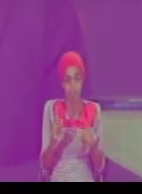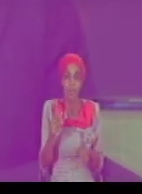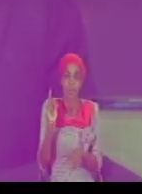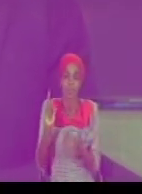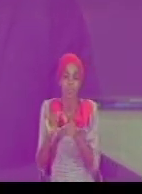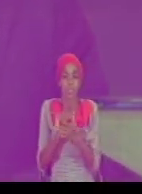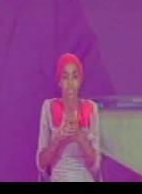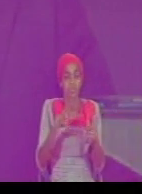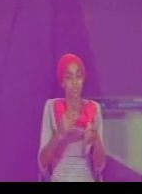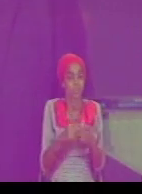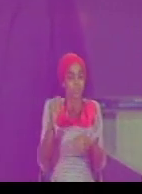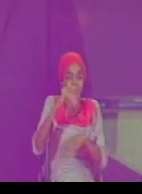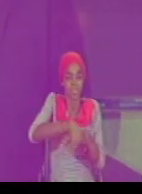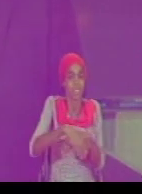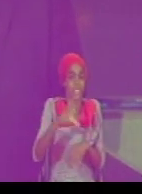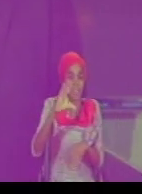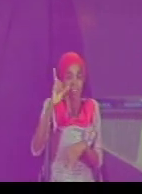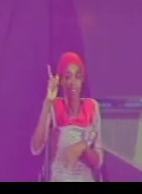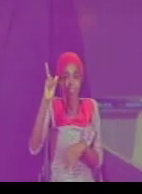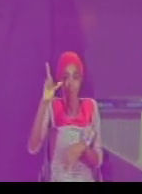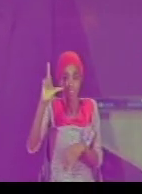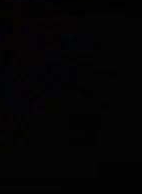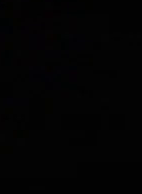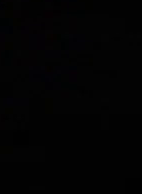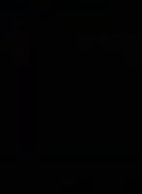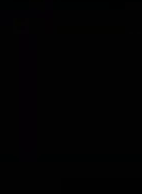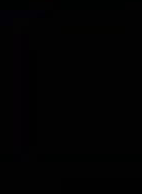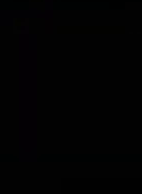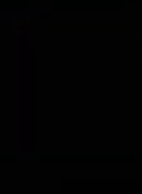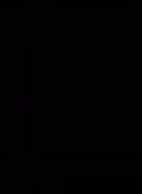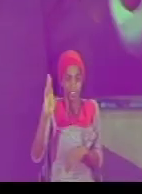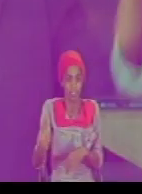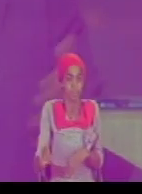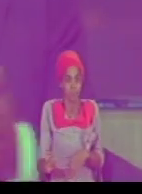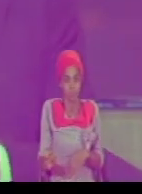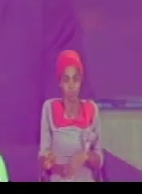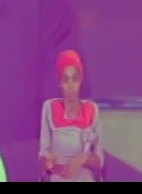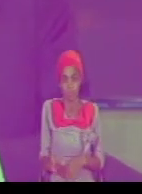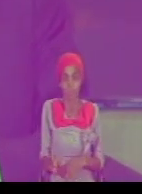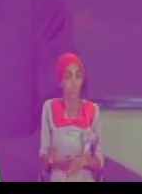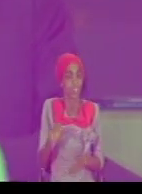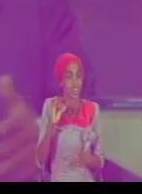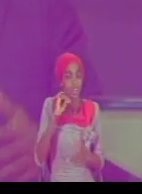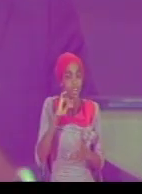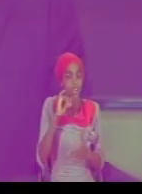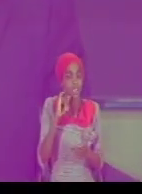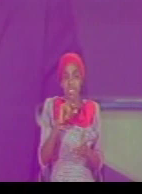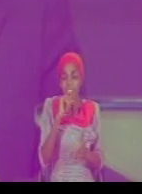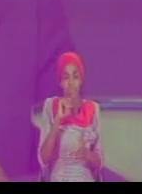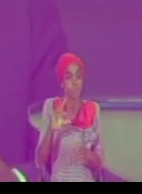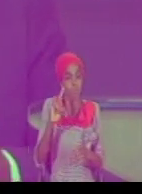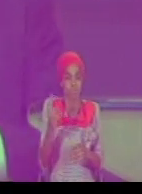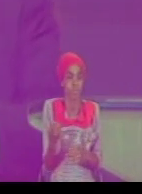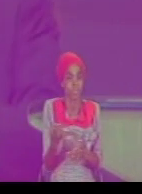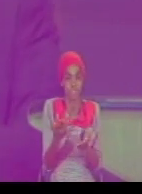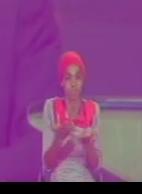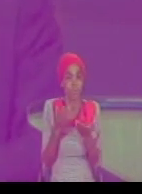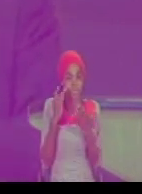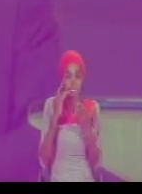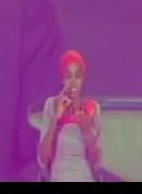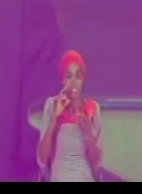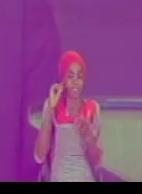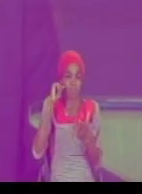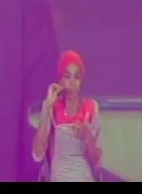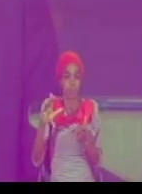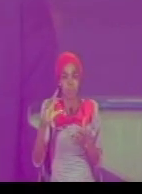of dancing in worship, they are not interested in just women alone dancing. And then the prophetess leading